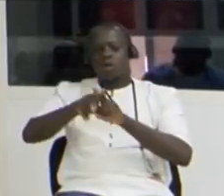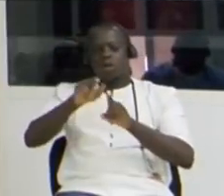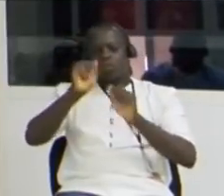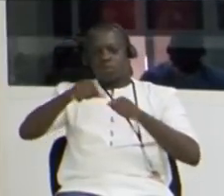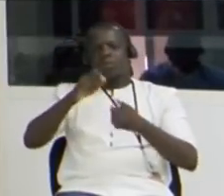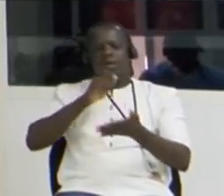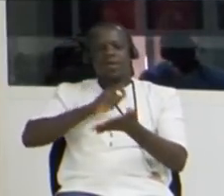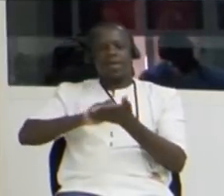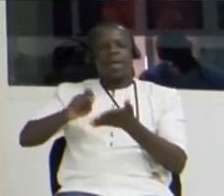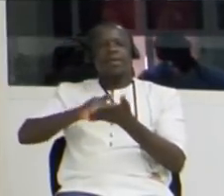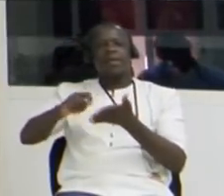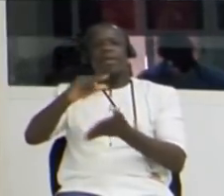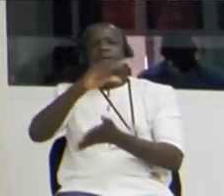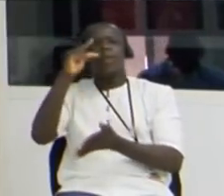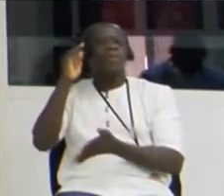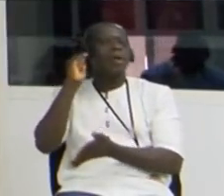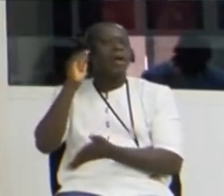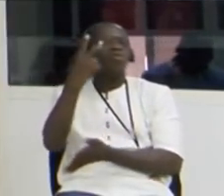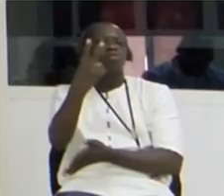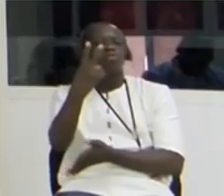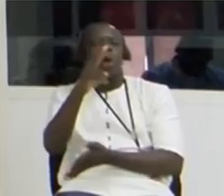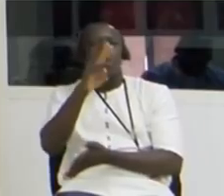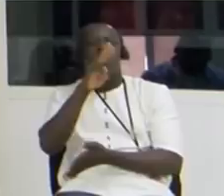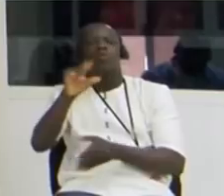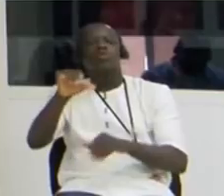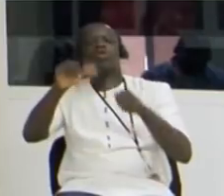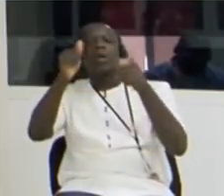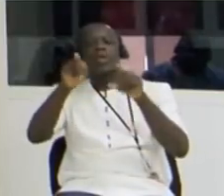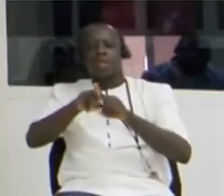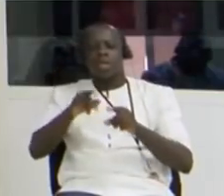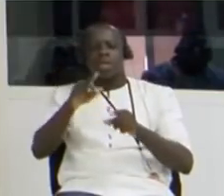down as well for us? Okay.